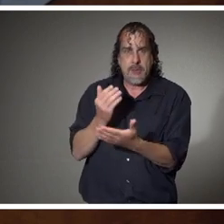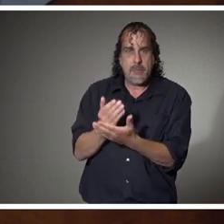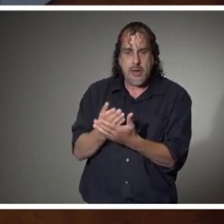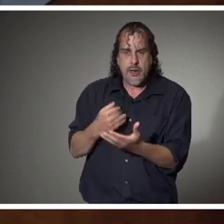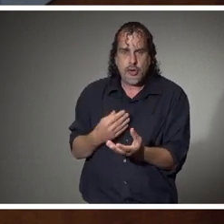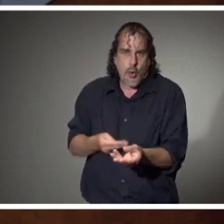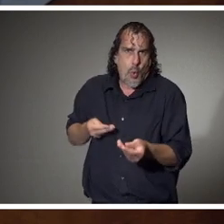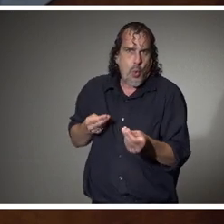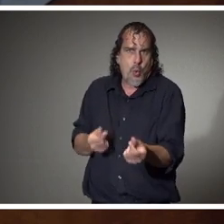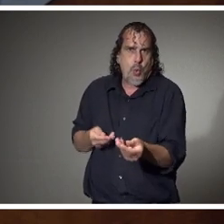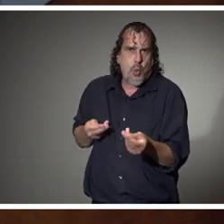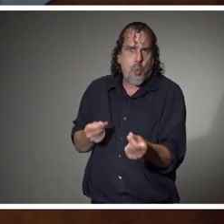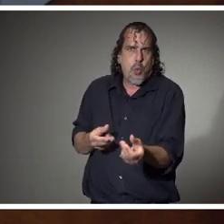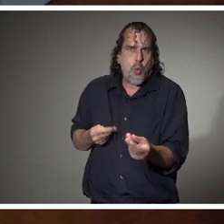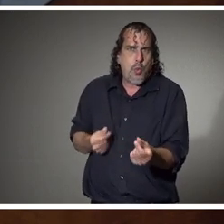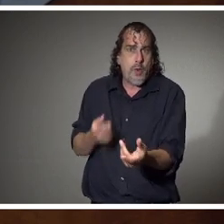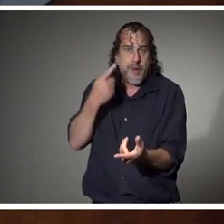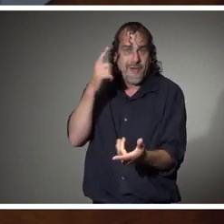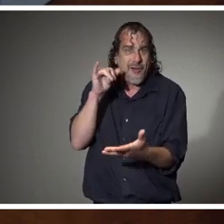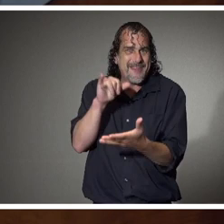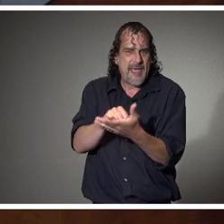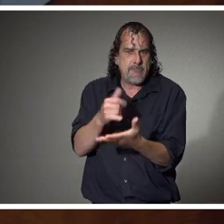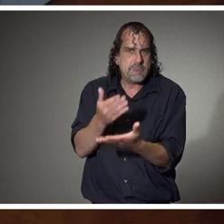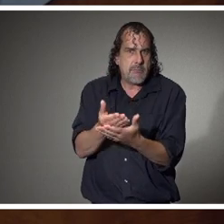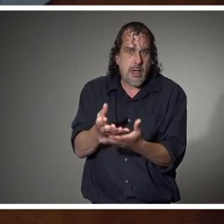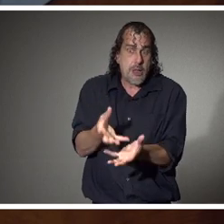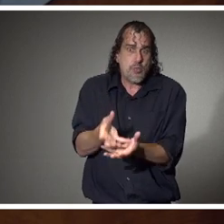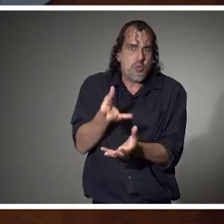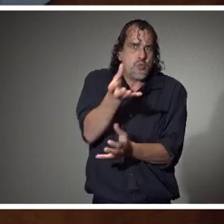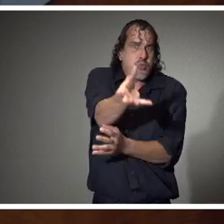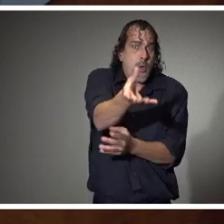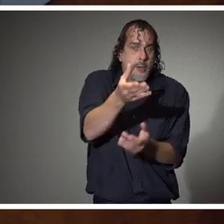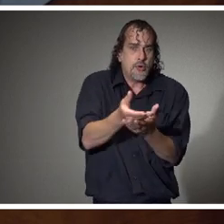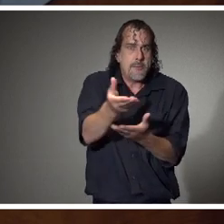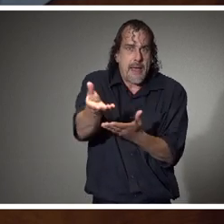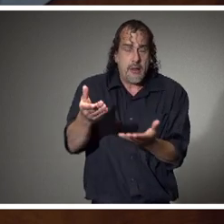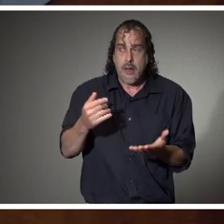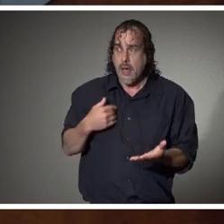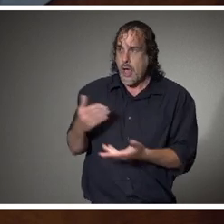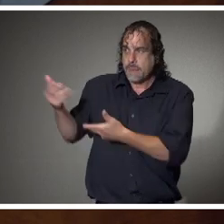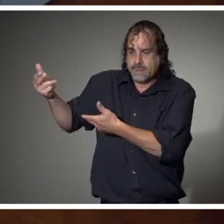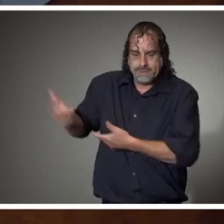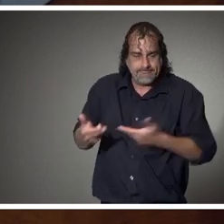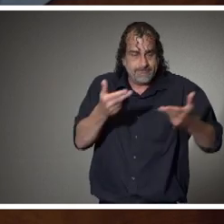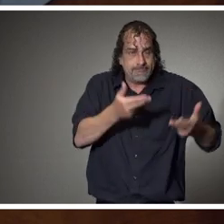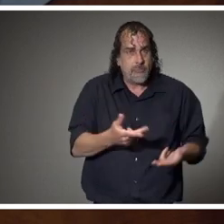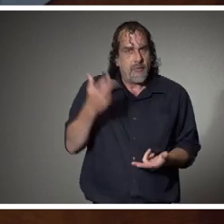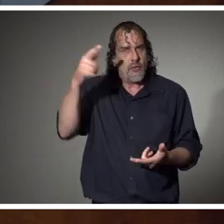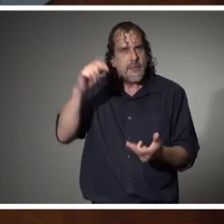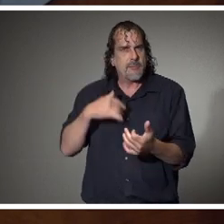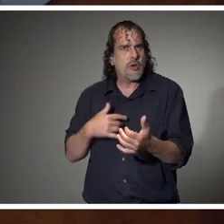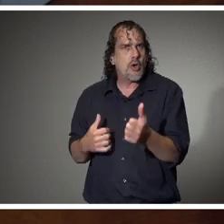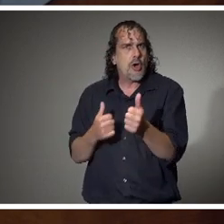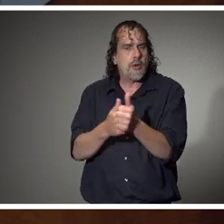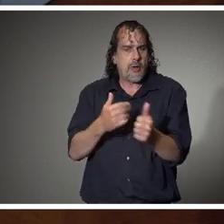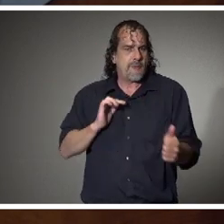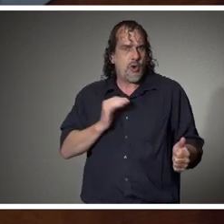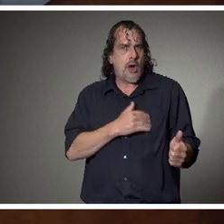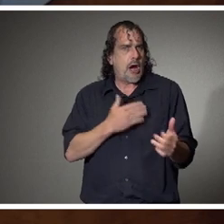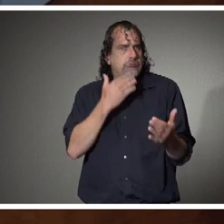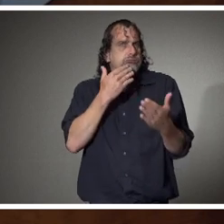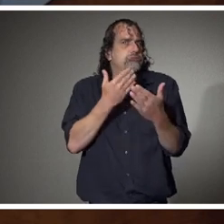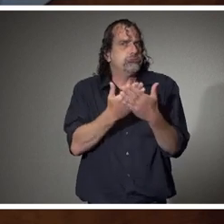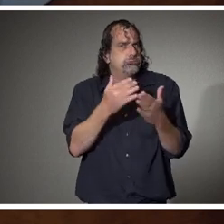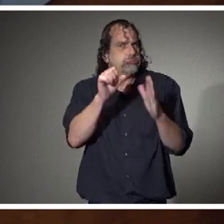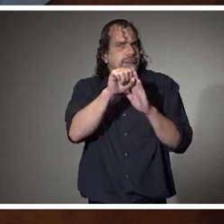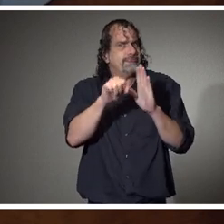for all of these unprecedented expenses. I invited them here today to provide an update for the people of our great state